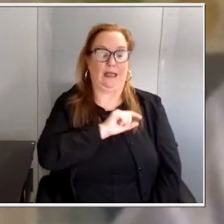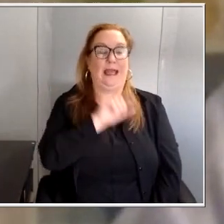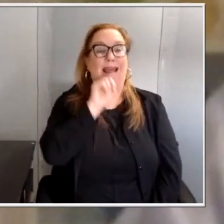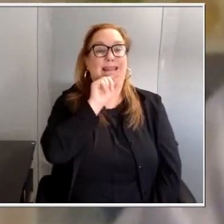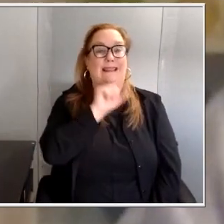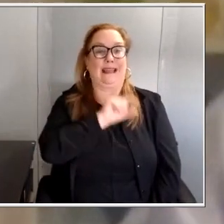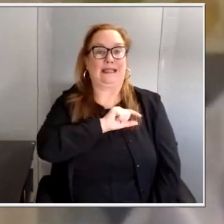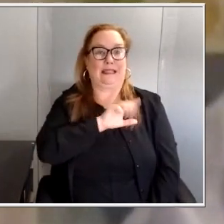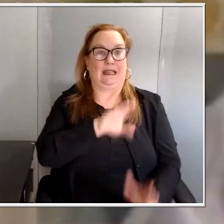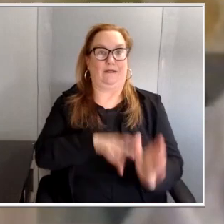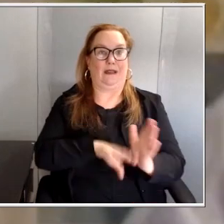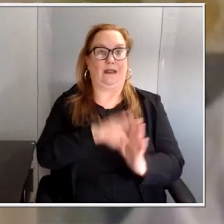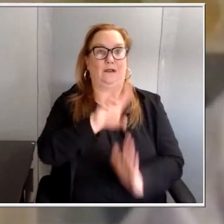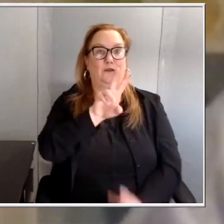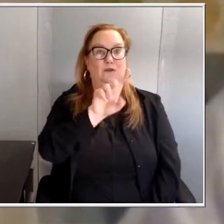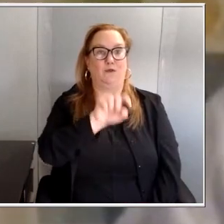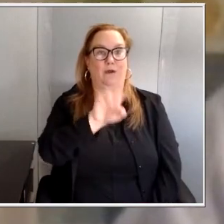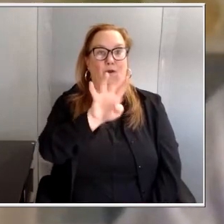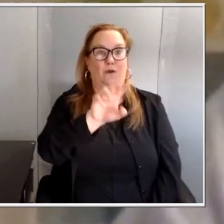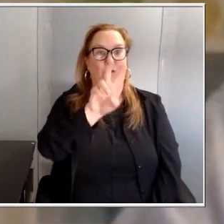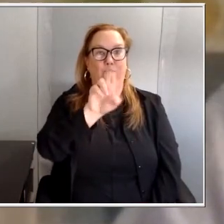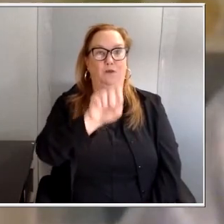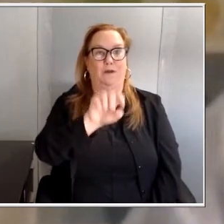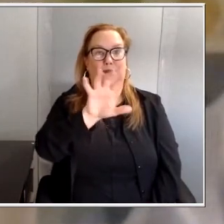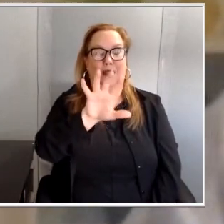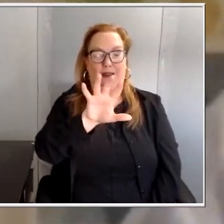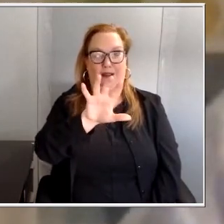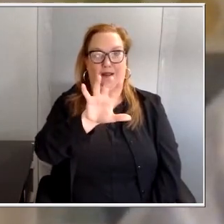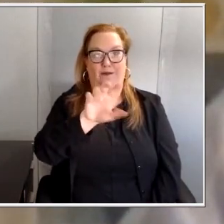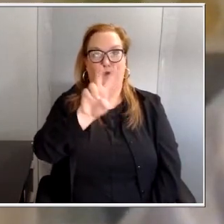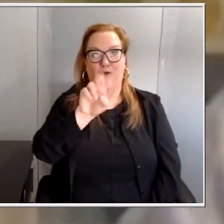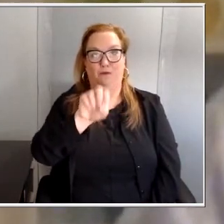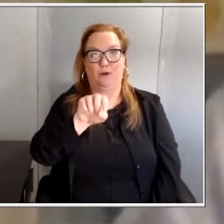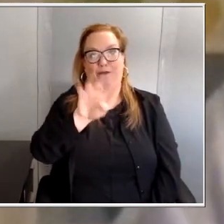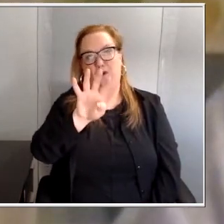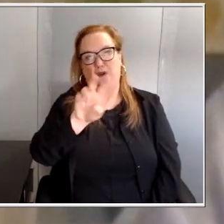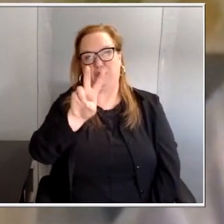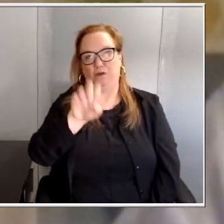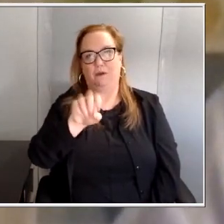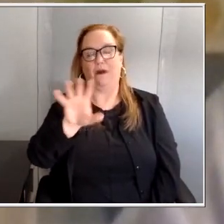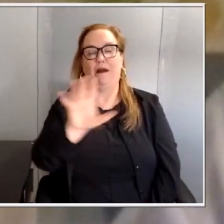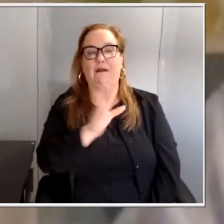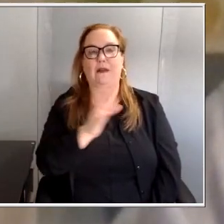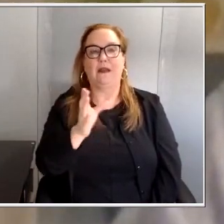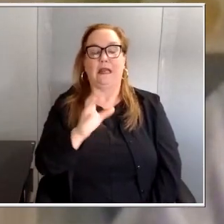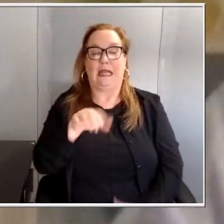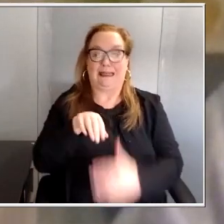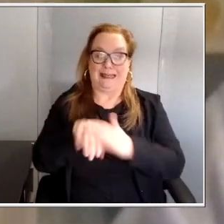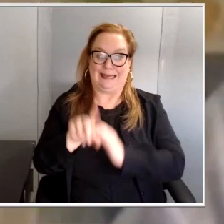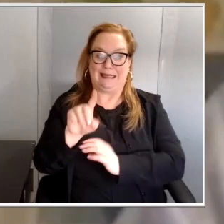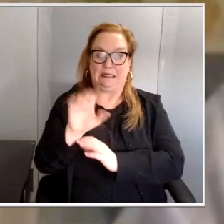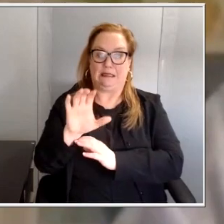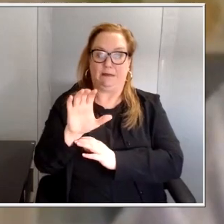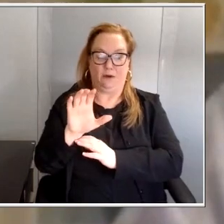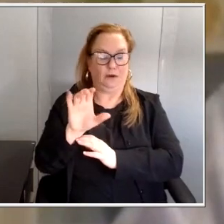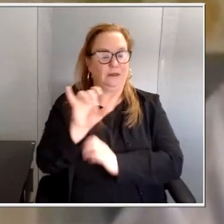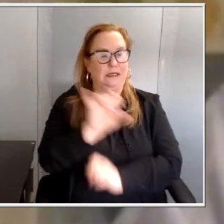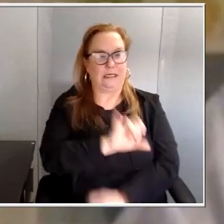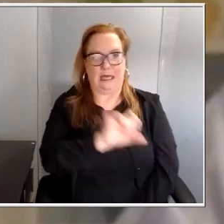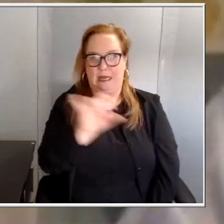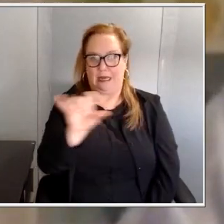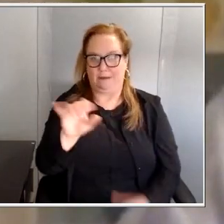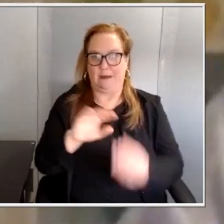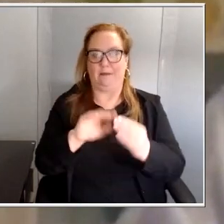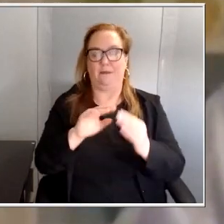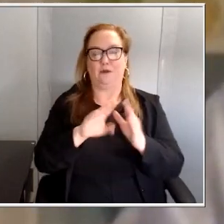we crested 2.4, 2.5, 2.4, 2.5. Going into December, it looked very similar. We were